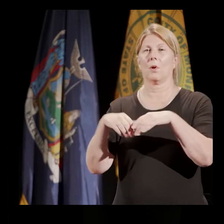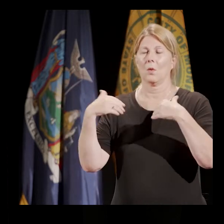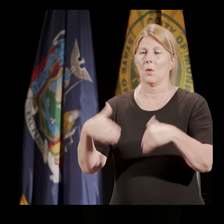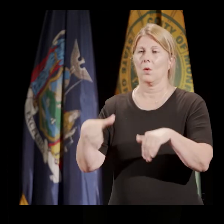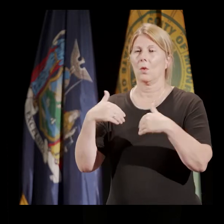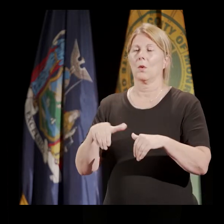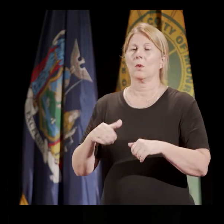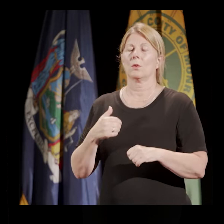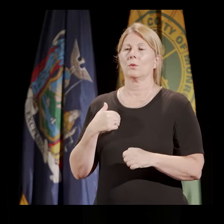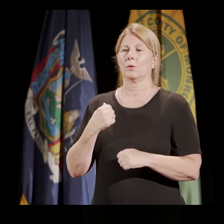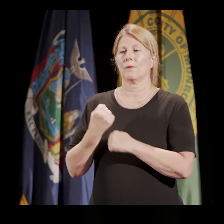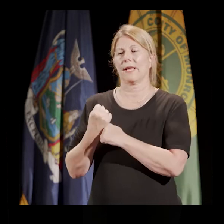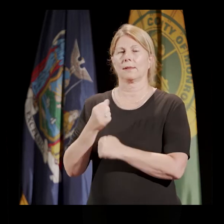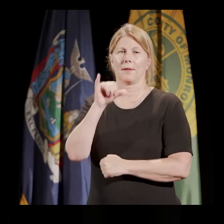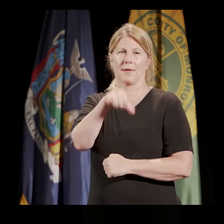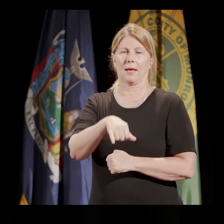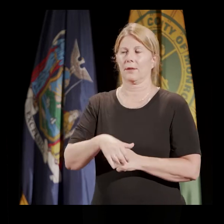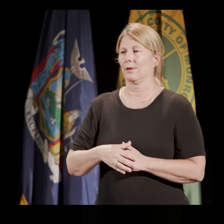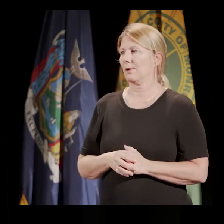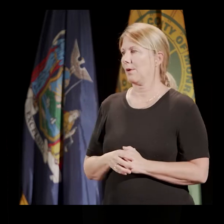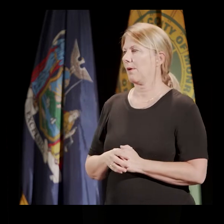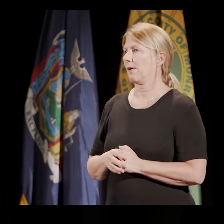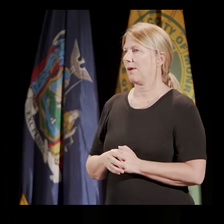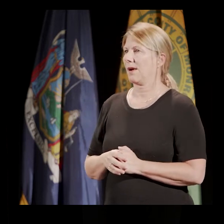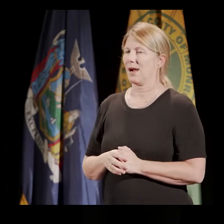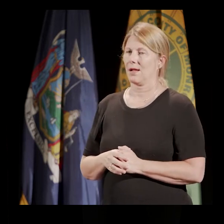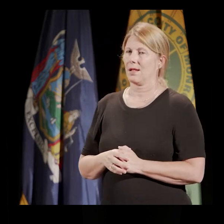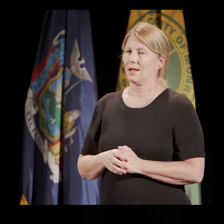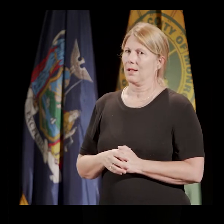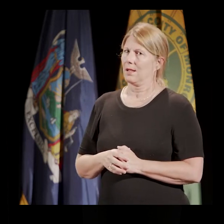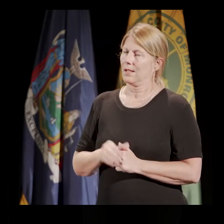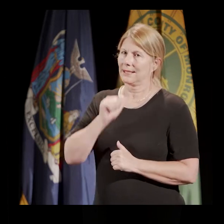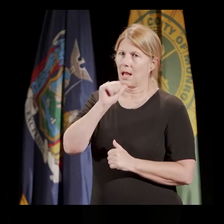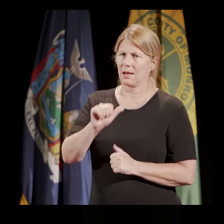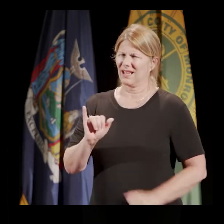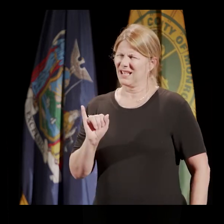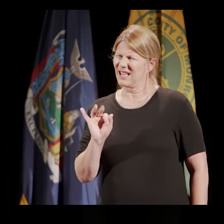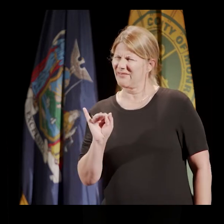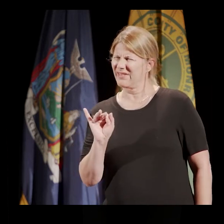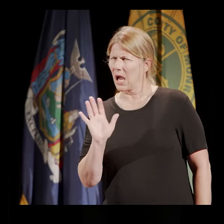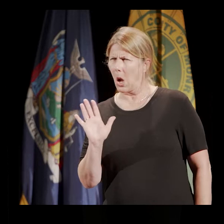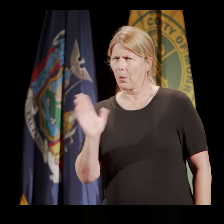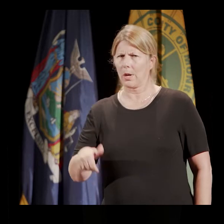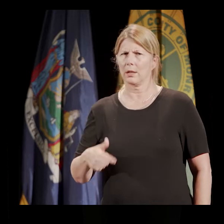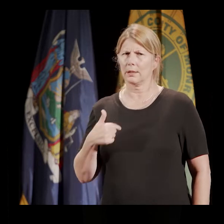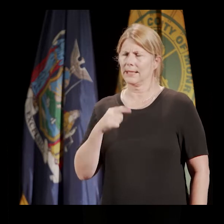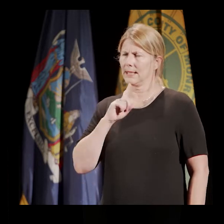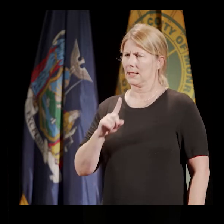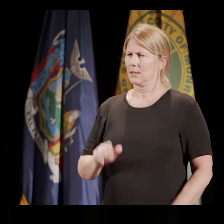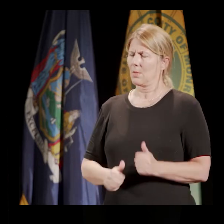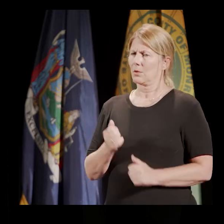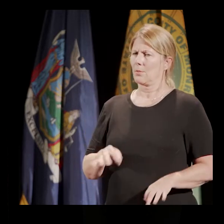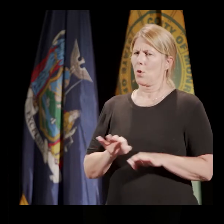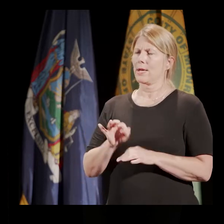about this project is not a if, with, now, woulda, shoulda. It's not a if, it's when. That is absolutely crucial